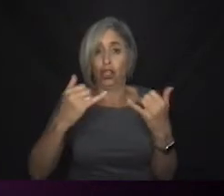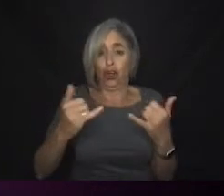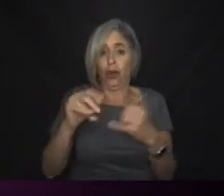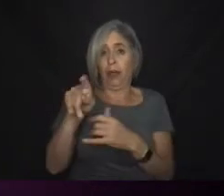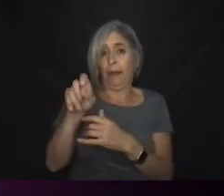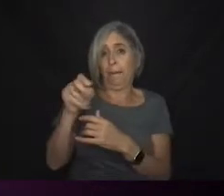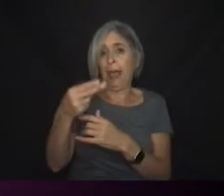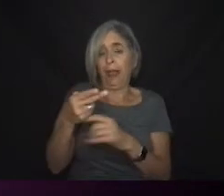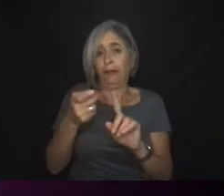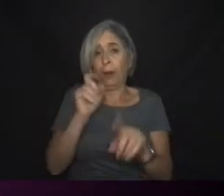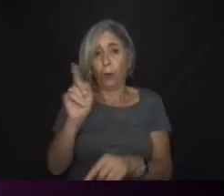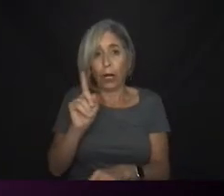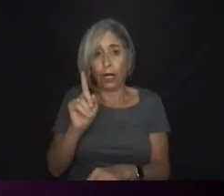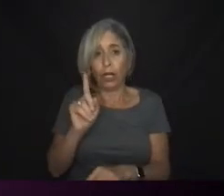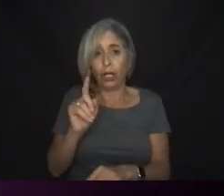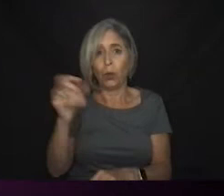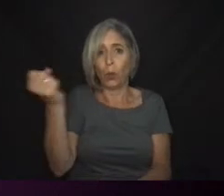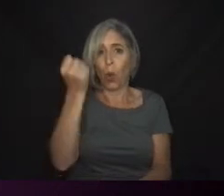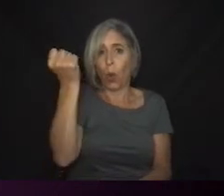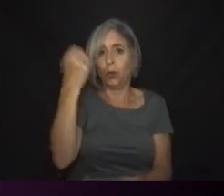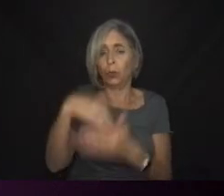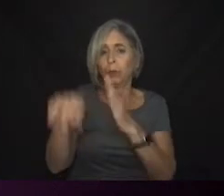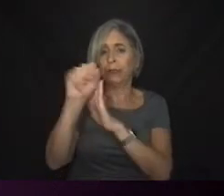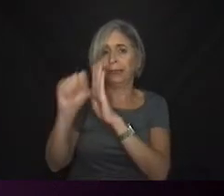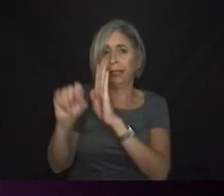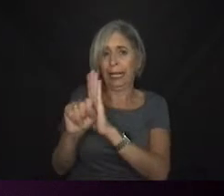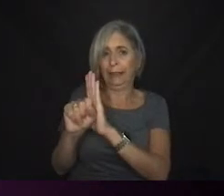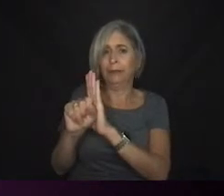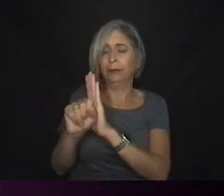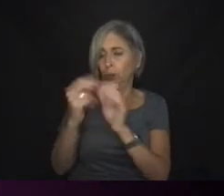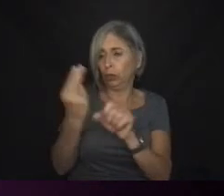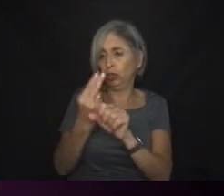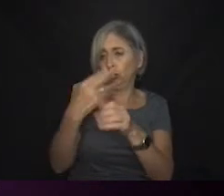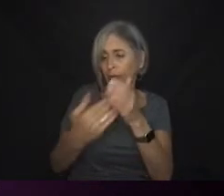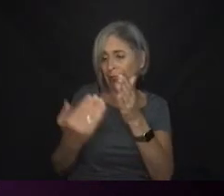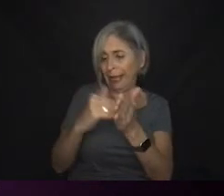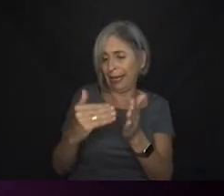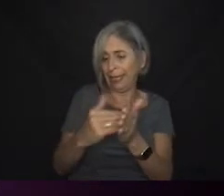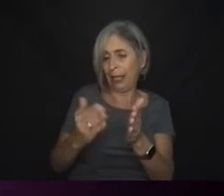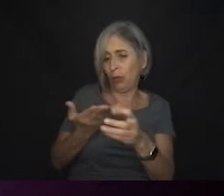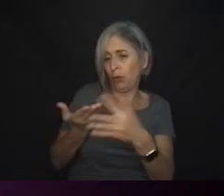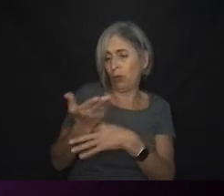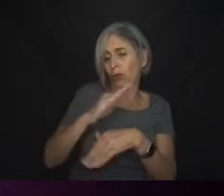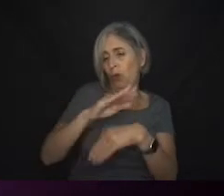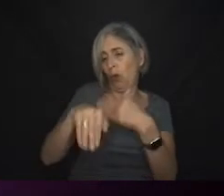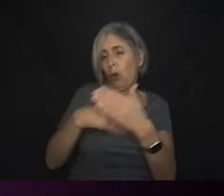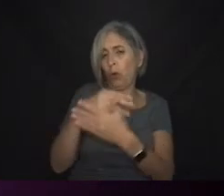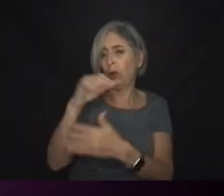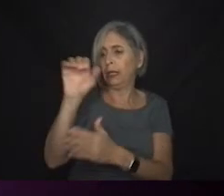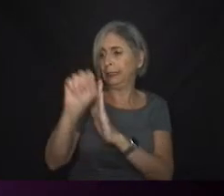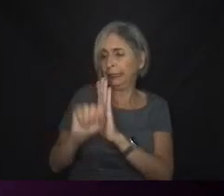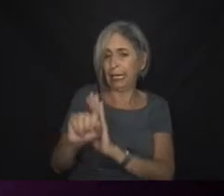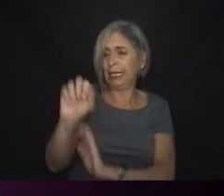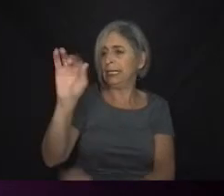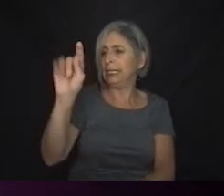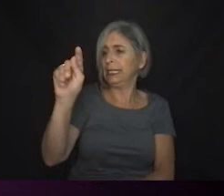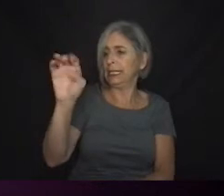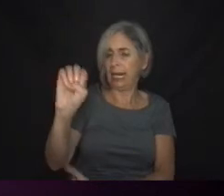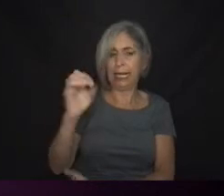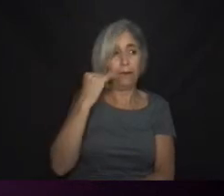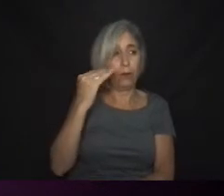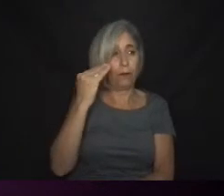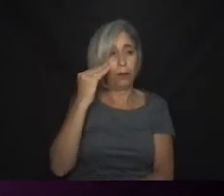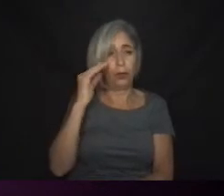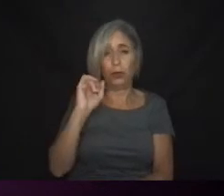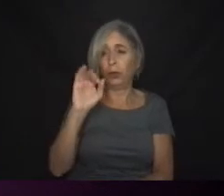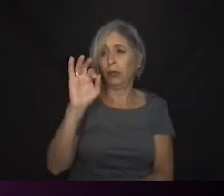state. And this is state across the entire app. So const current path. And we're just using use state here. If you're familiar with React, this is in